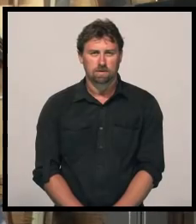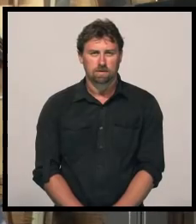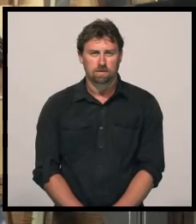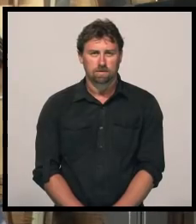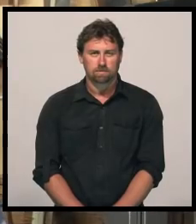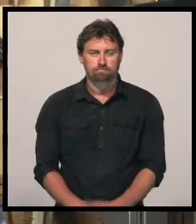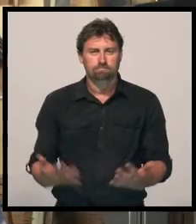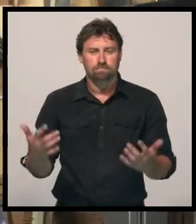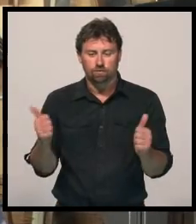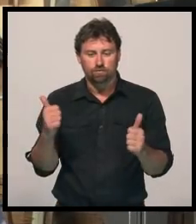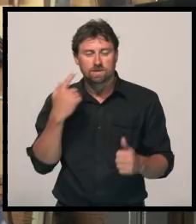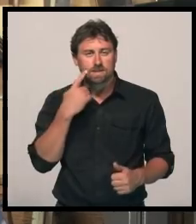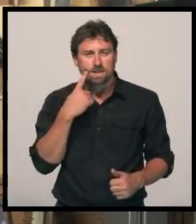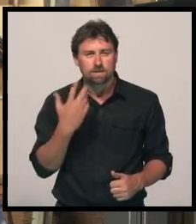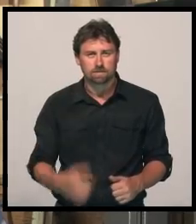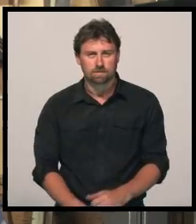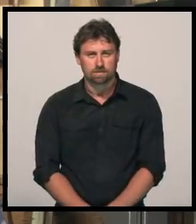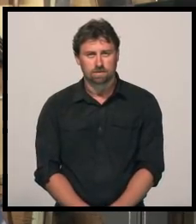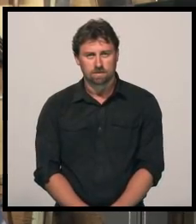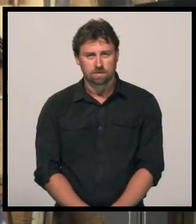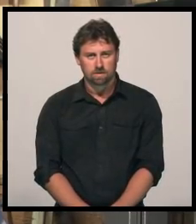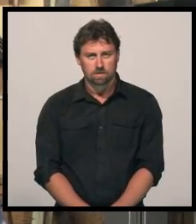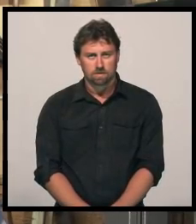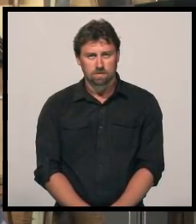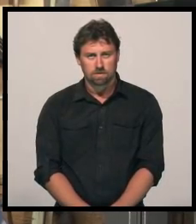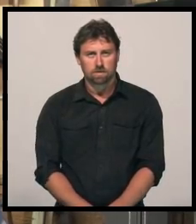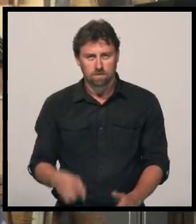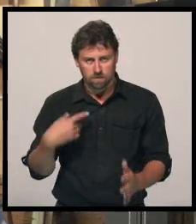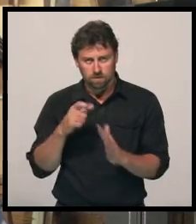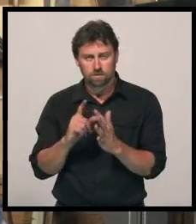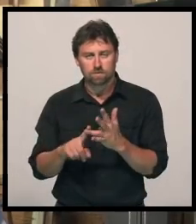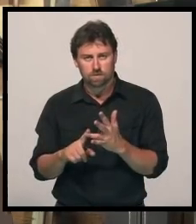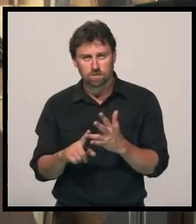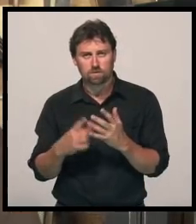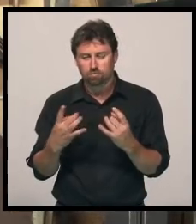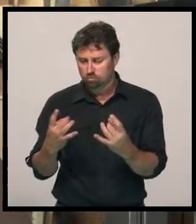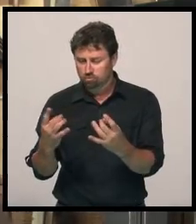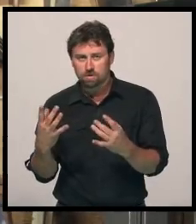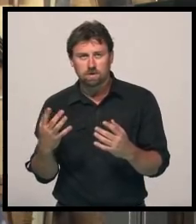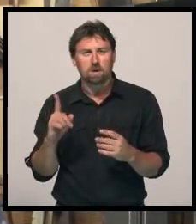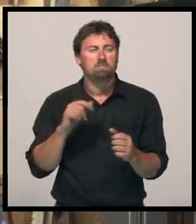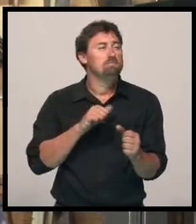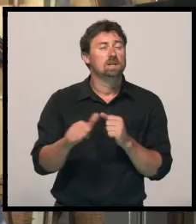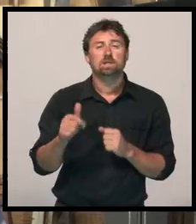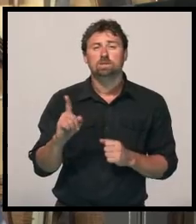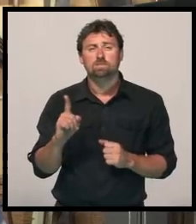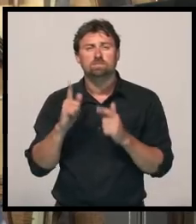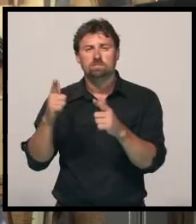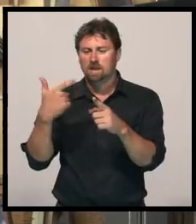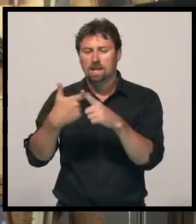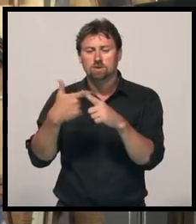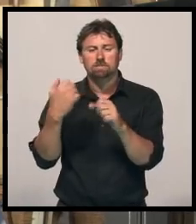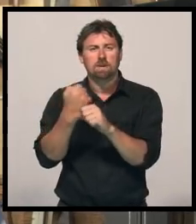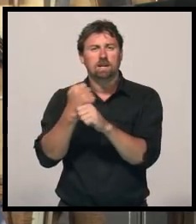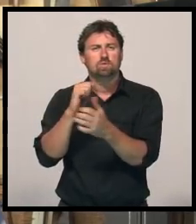And there you have it. So, what I do now is get a couple of cords. Best thing, go to a kitchen making